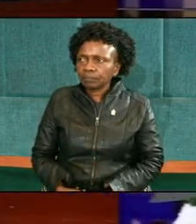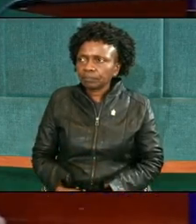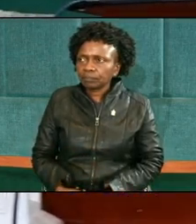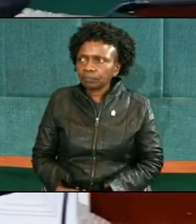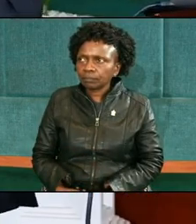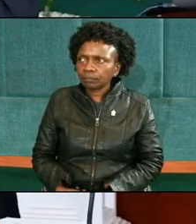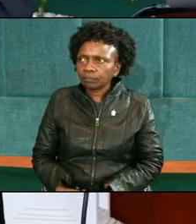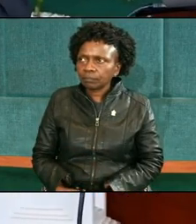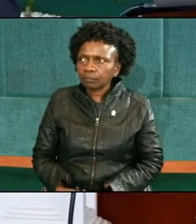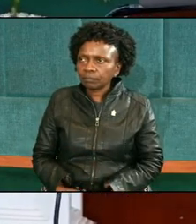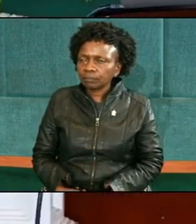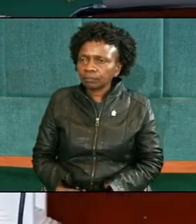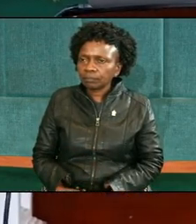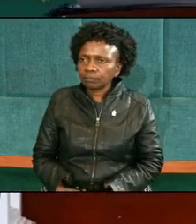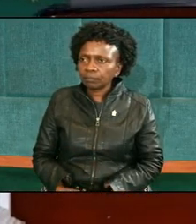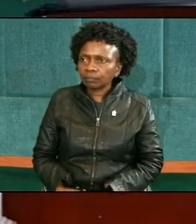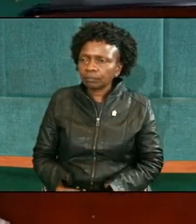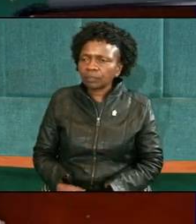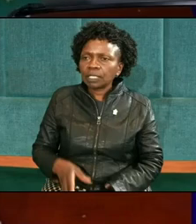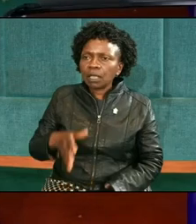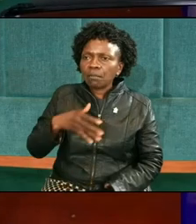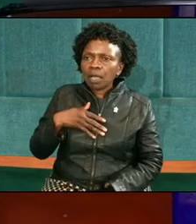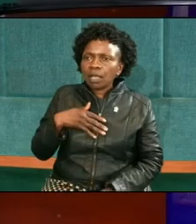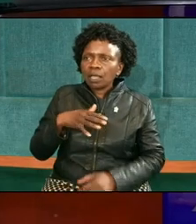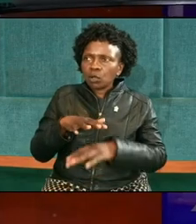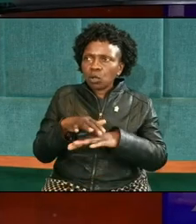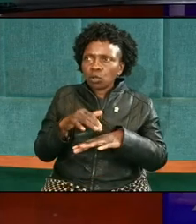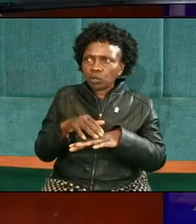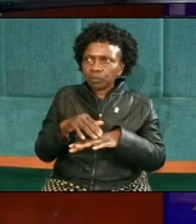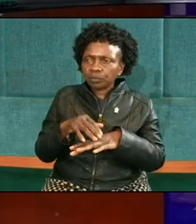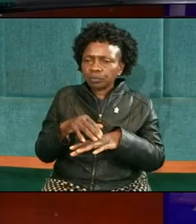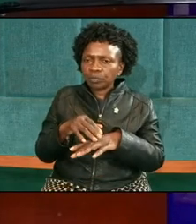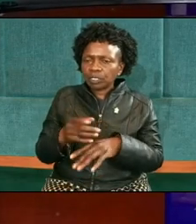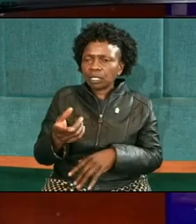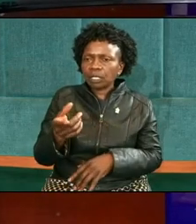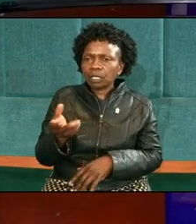Here's my appeal then. In recent years,